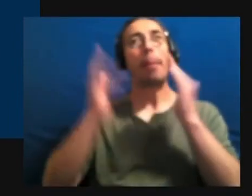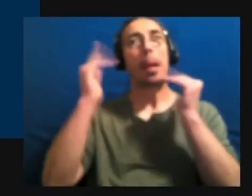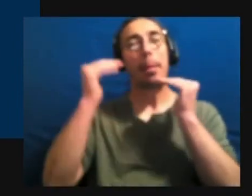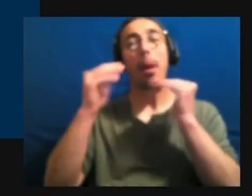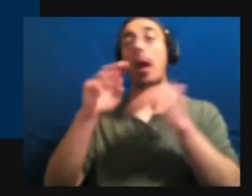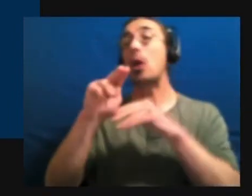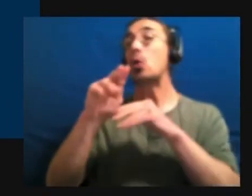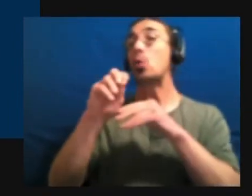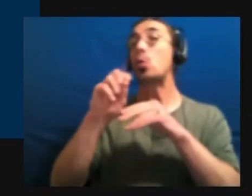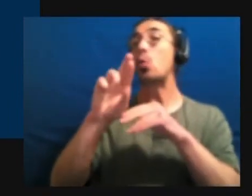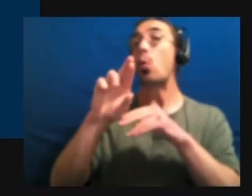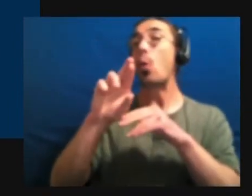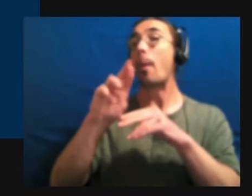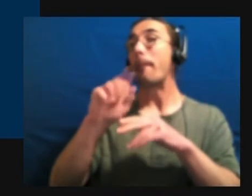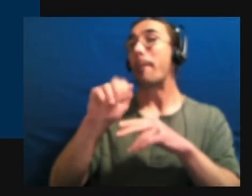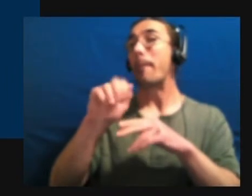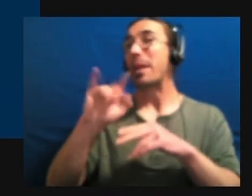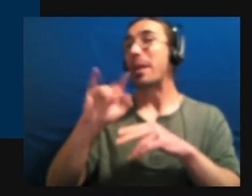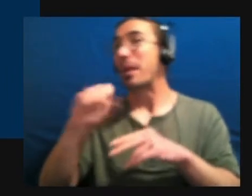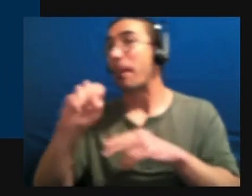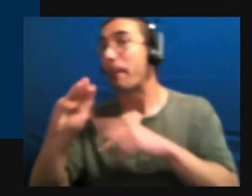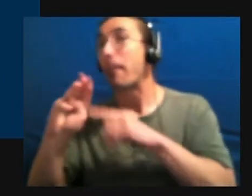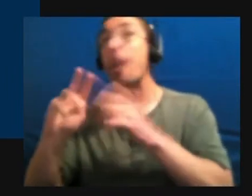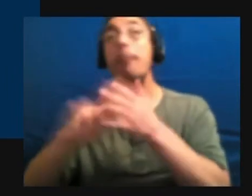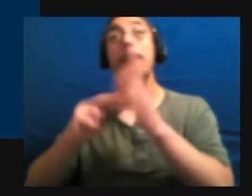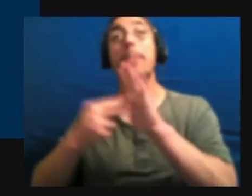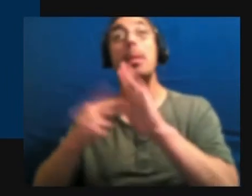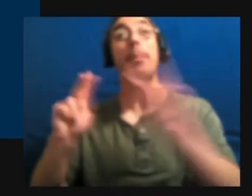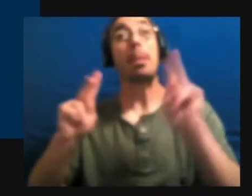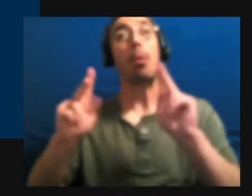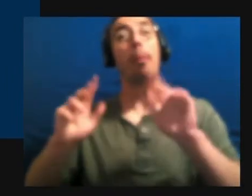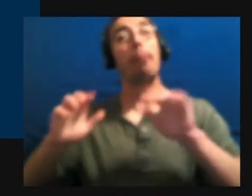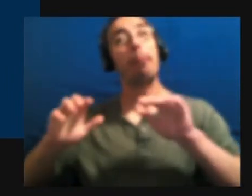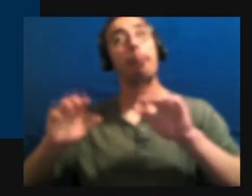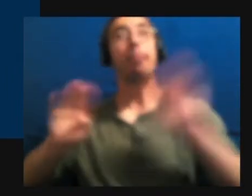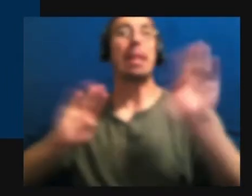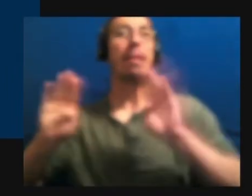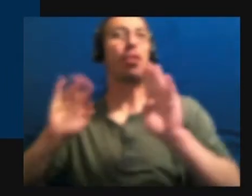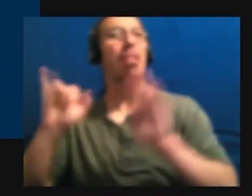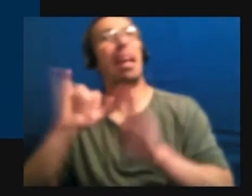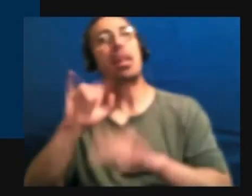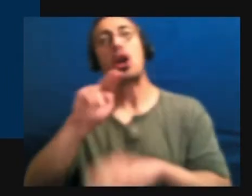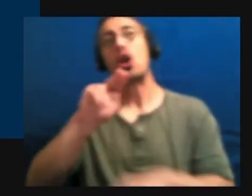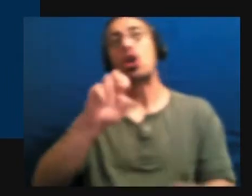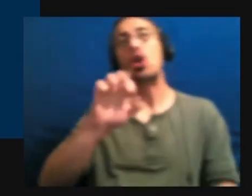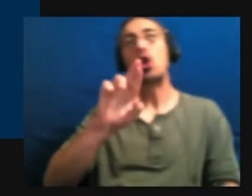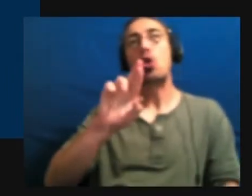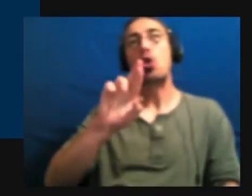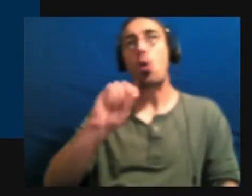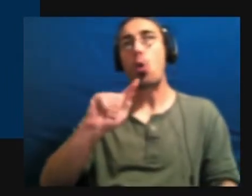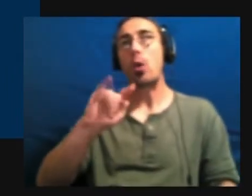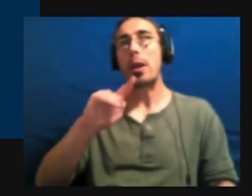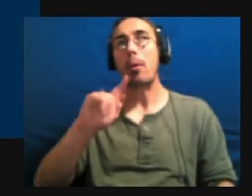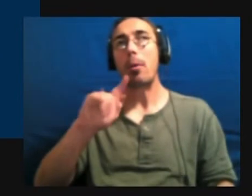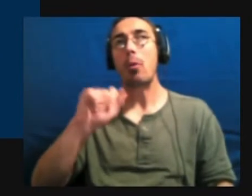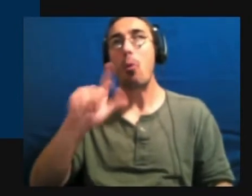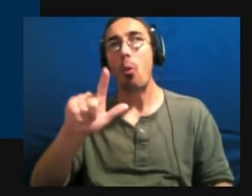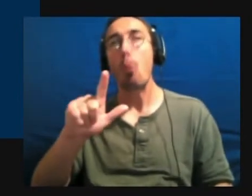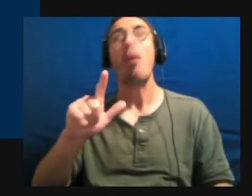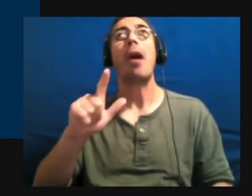of people behaving as if they're neurotypical and communicating as if they're